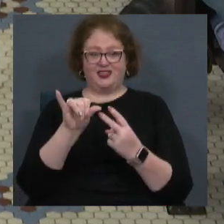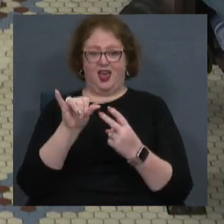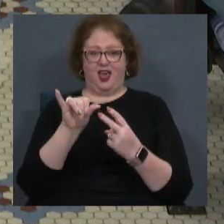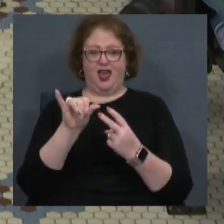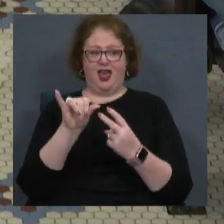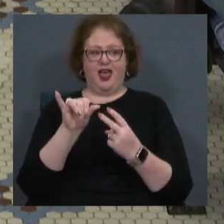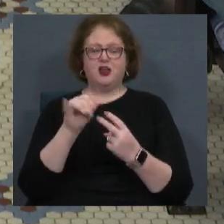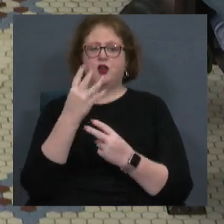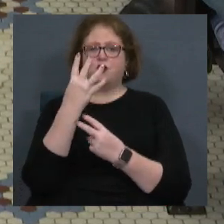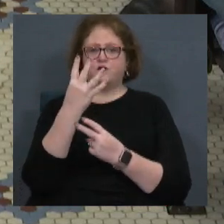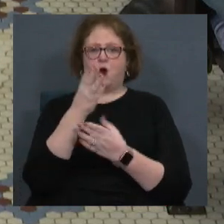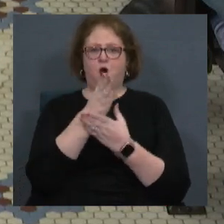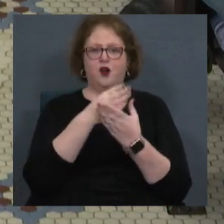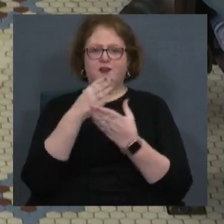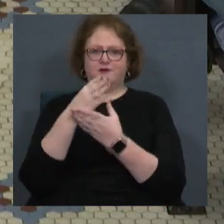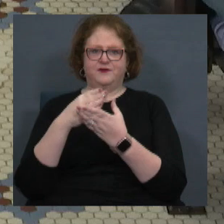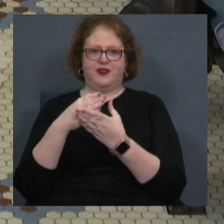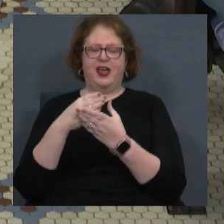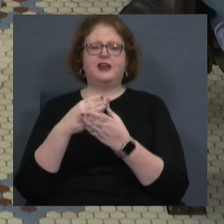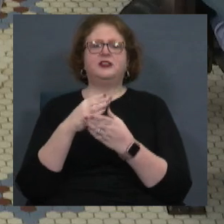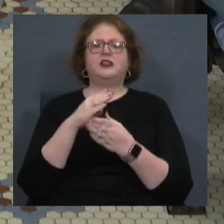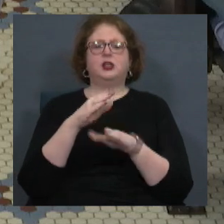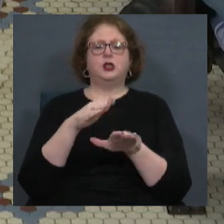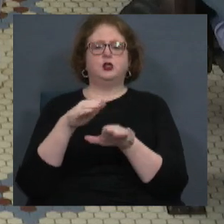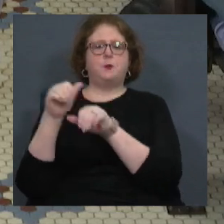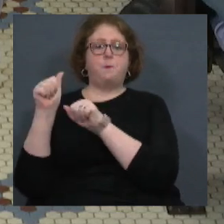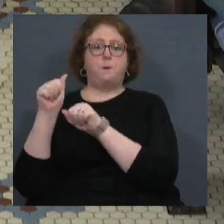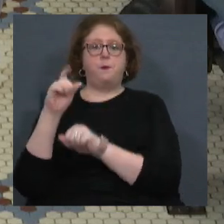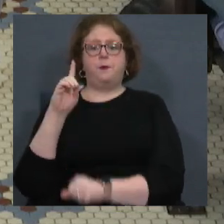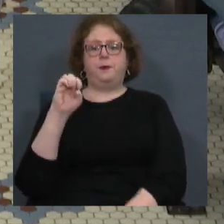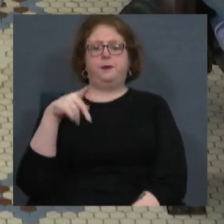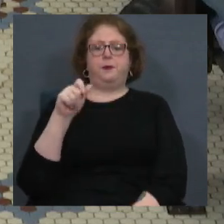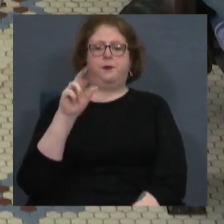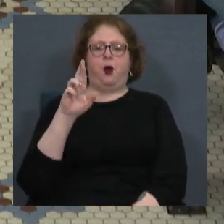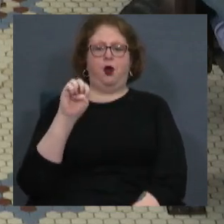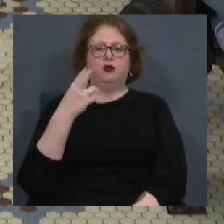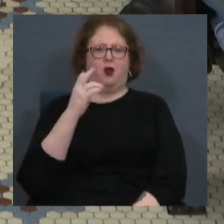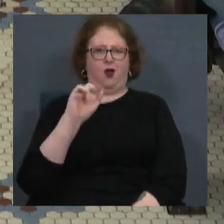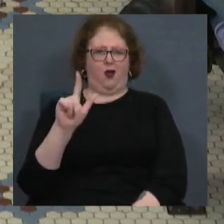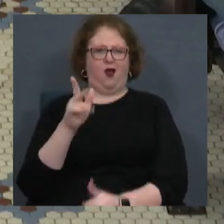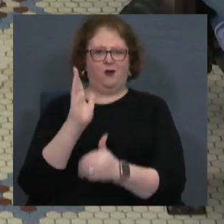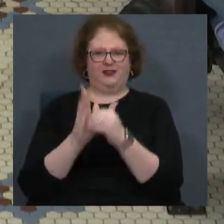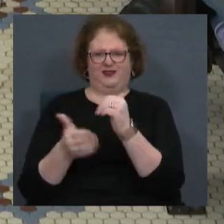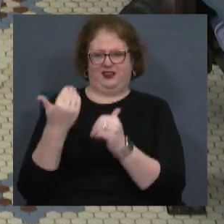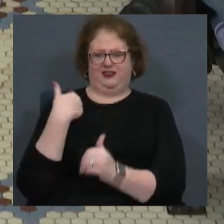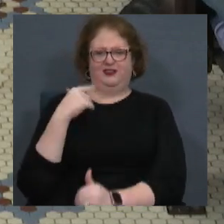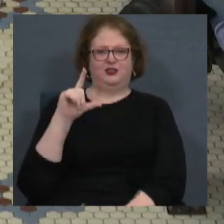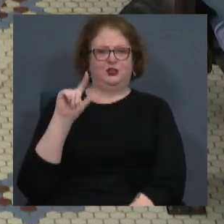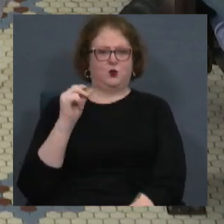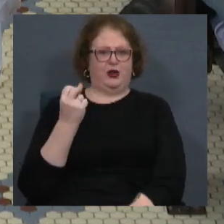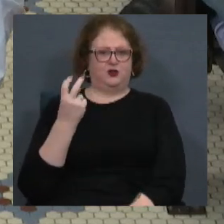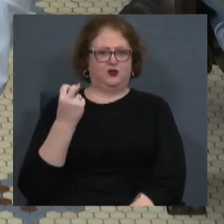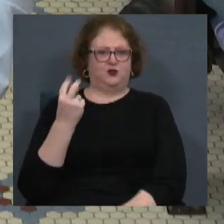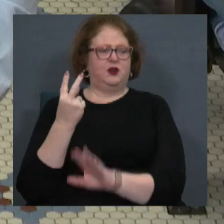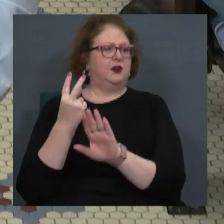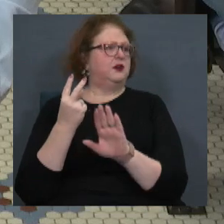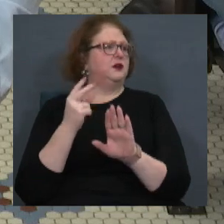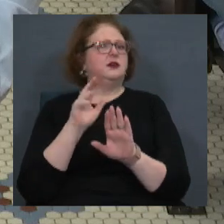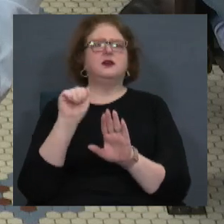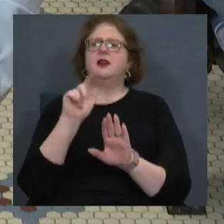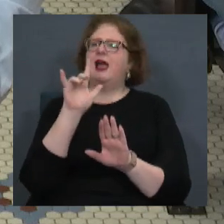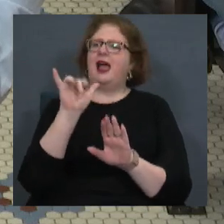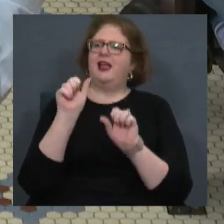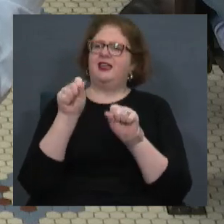The departures hall or the ticket lobby was completed in 2012. Then you have the terminal Oh, commons. Ally, can you change